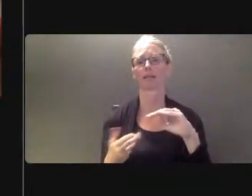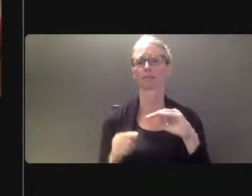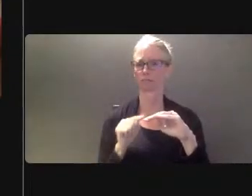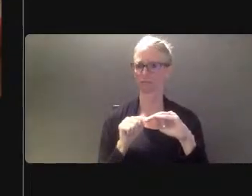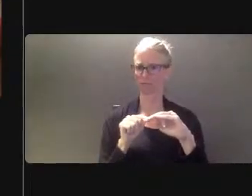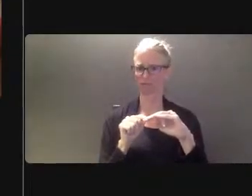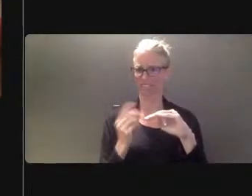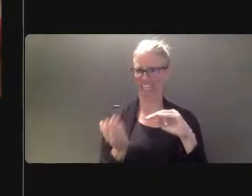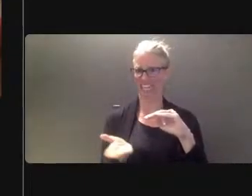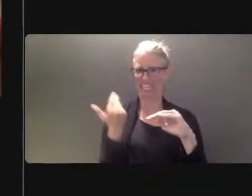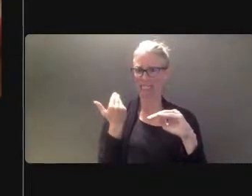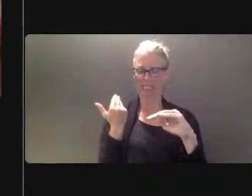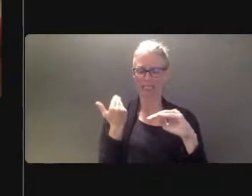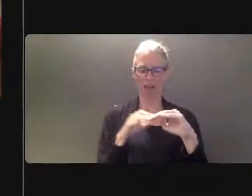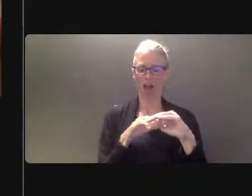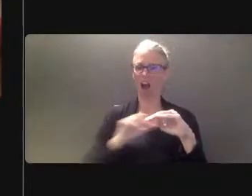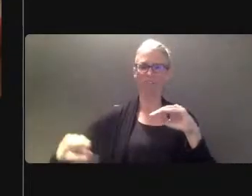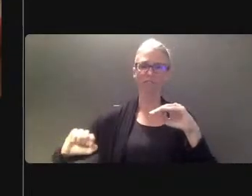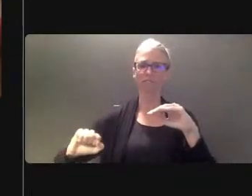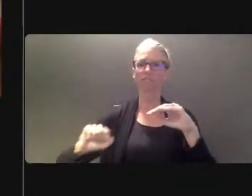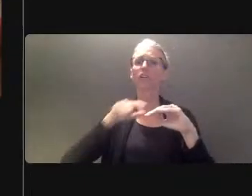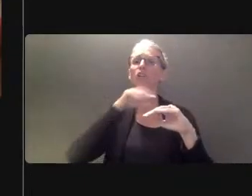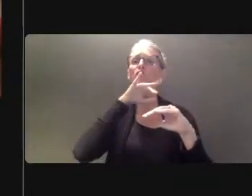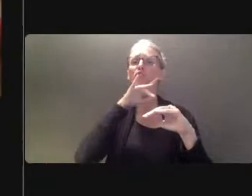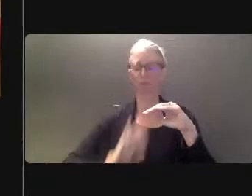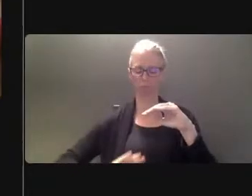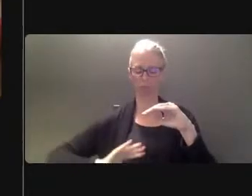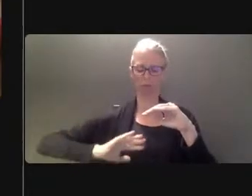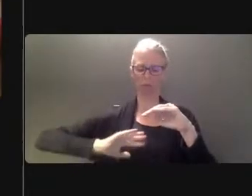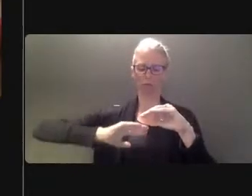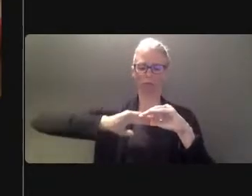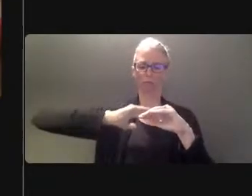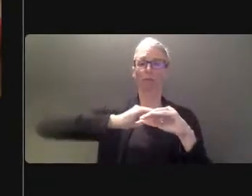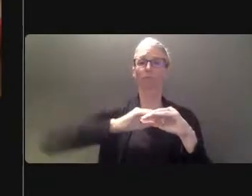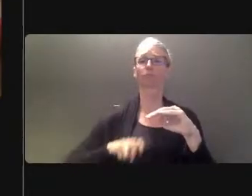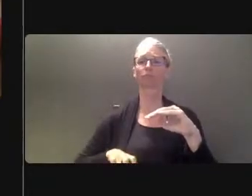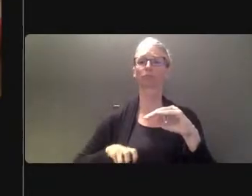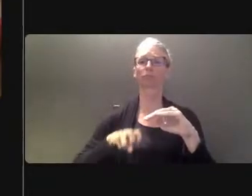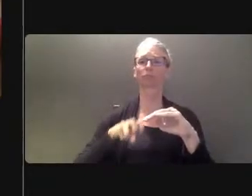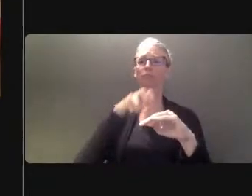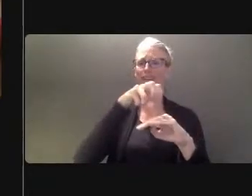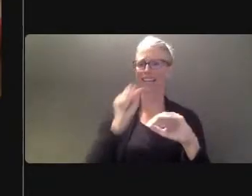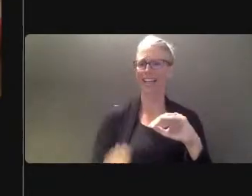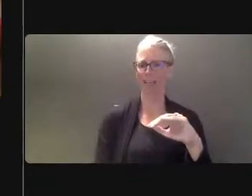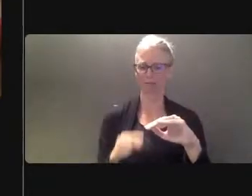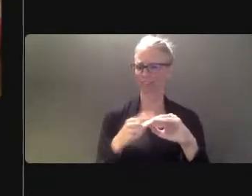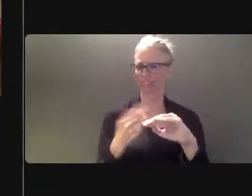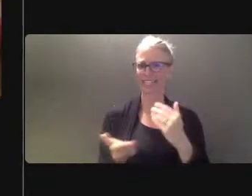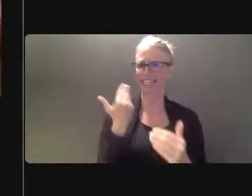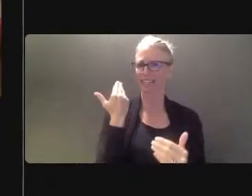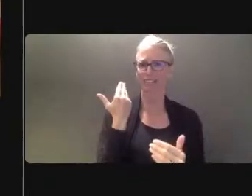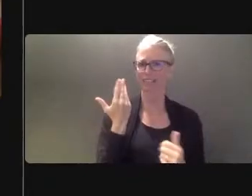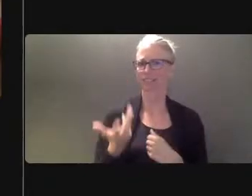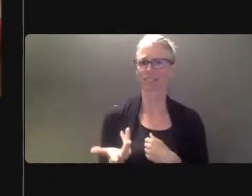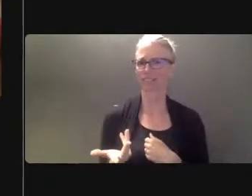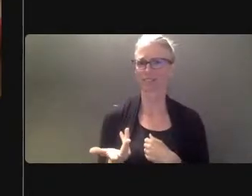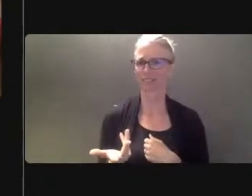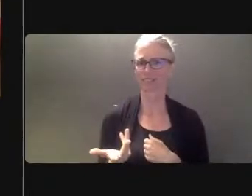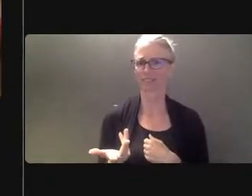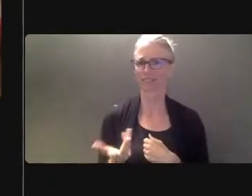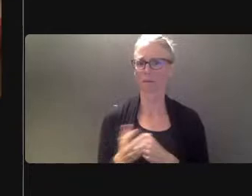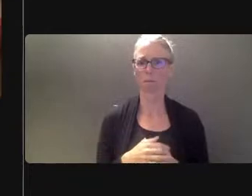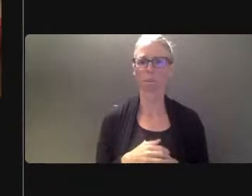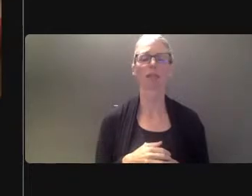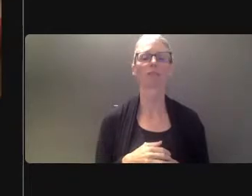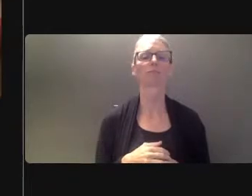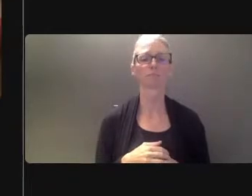expensive, because I think that's the big thing as well. We can't make it fully accessible. And it's, I do refer to